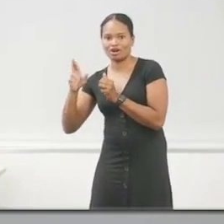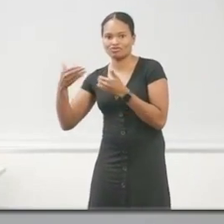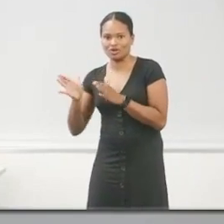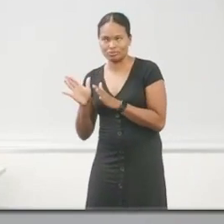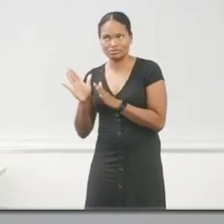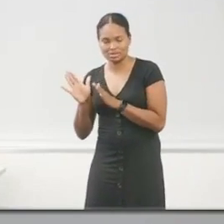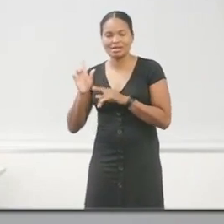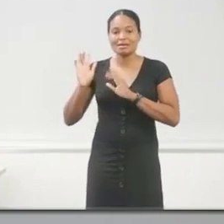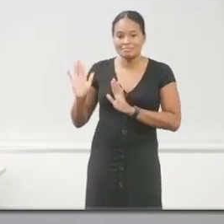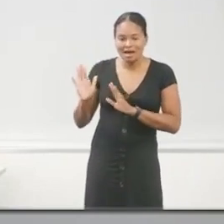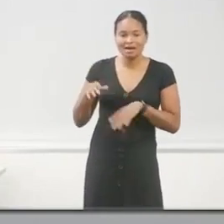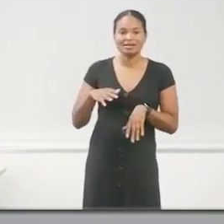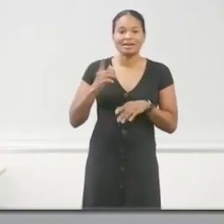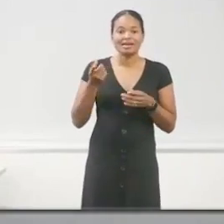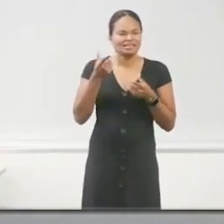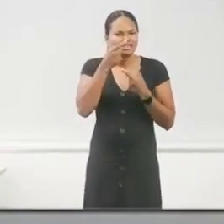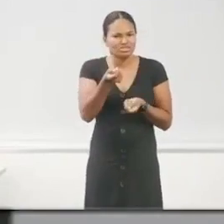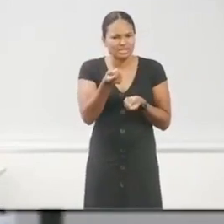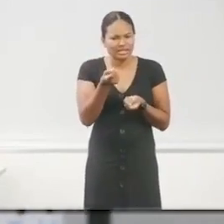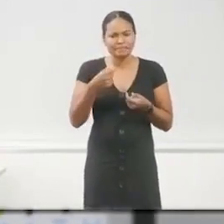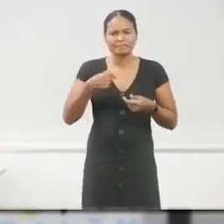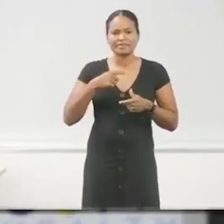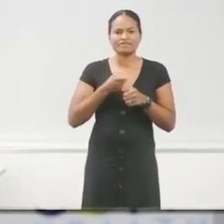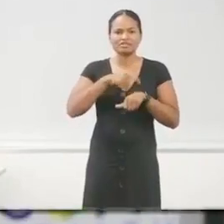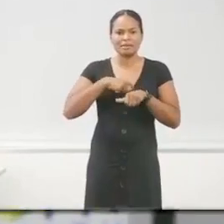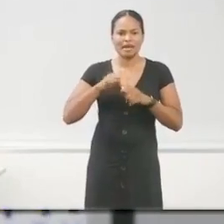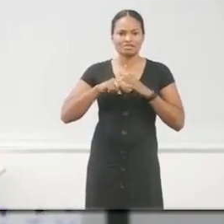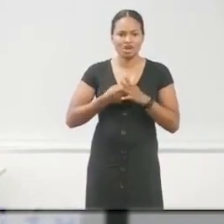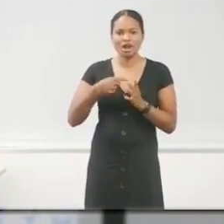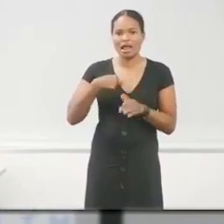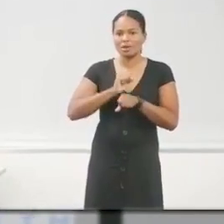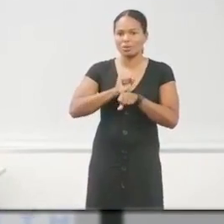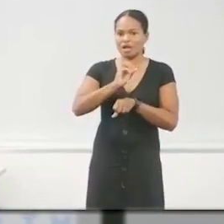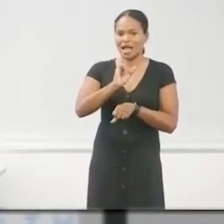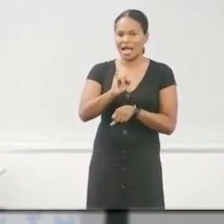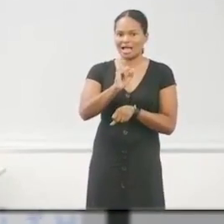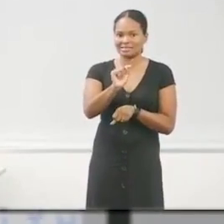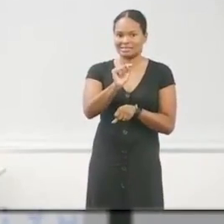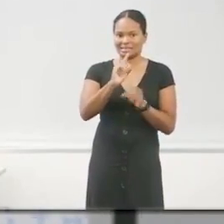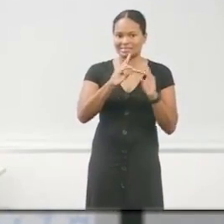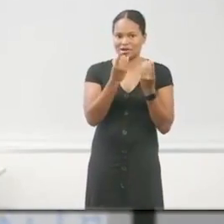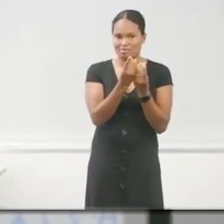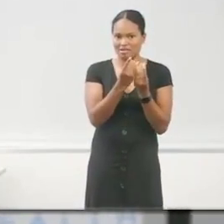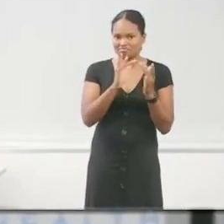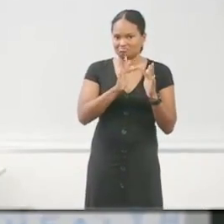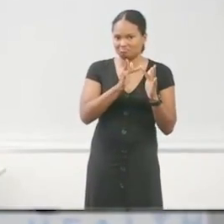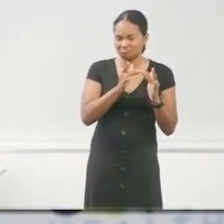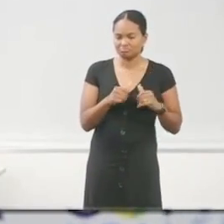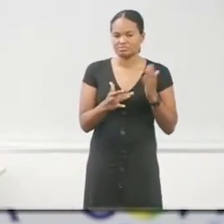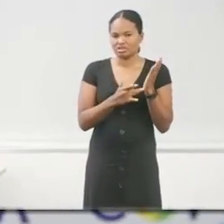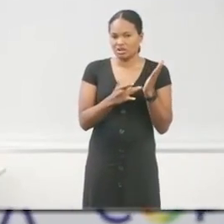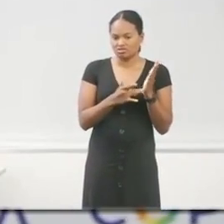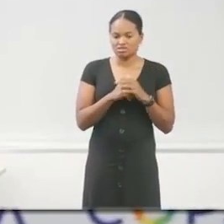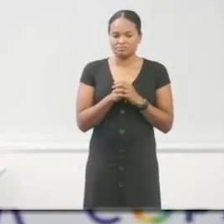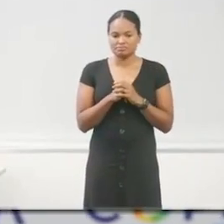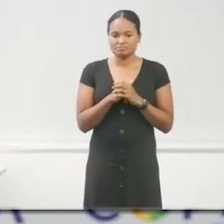very interesting. So when I first started at Copa, I was in the IT department, or actually I worked with people in the IT department, and one of the things that I was asked to